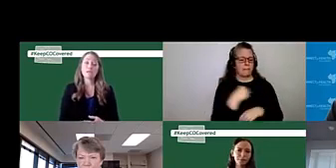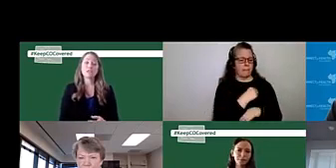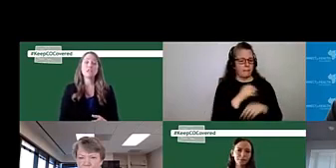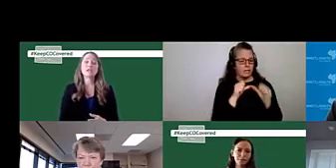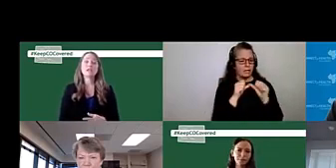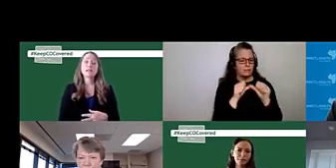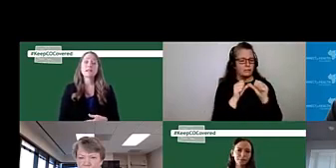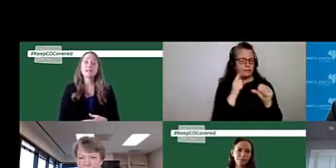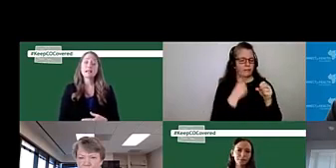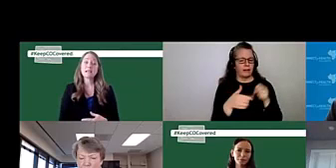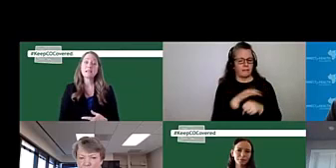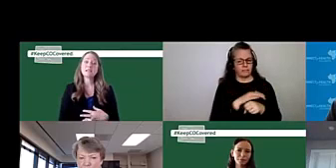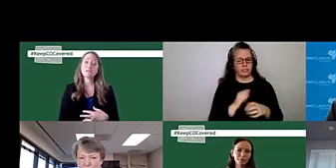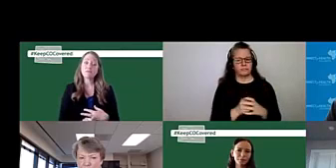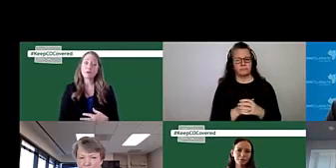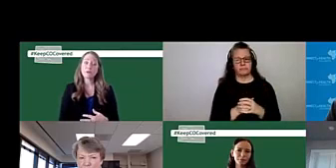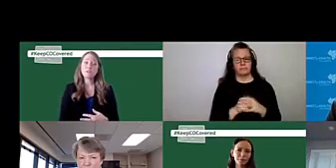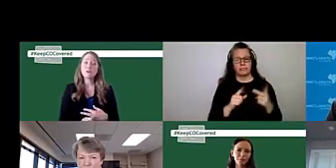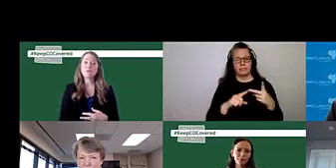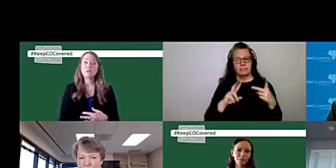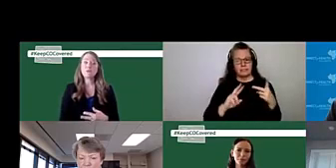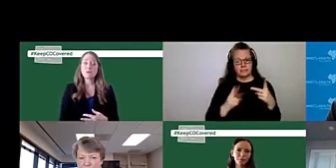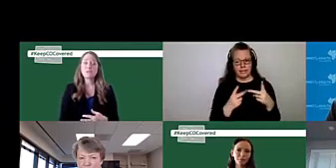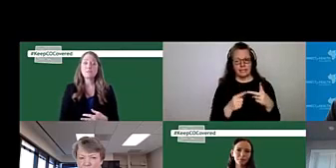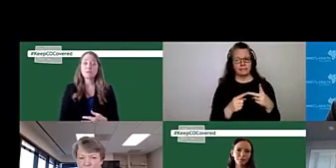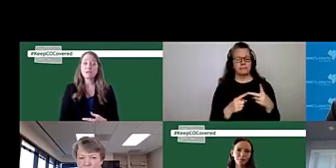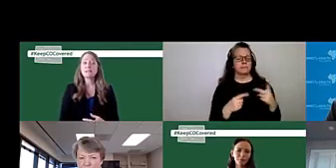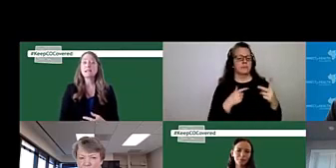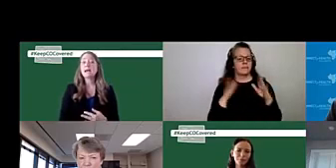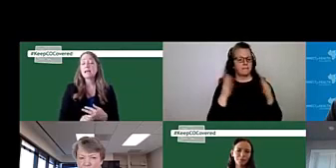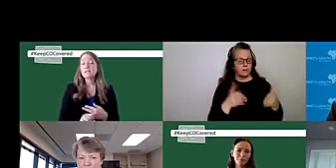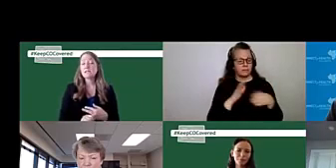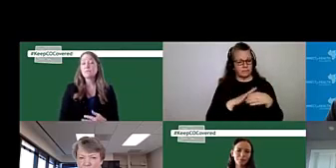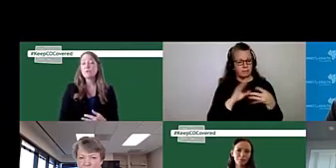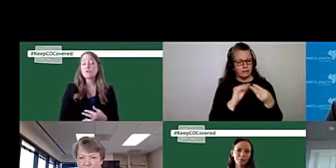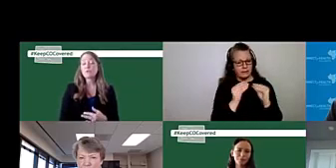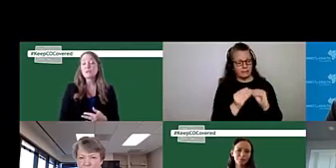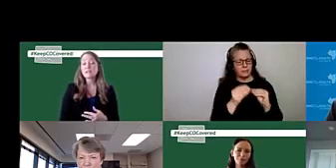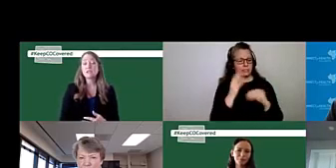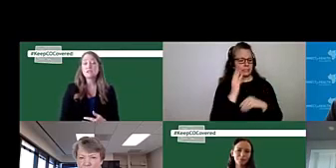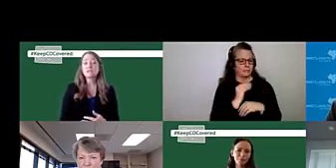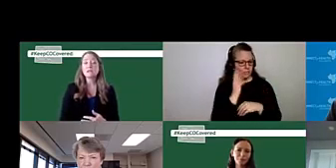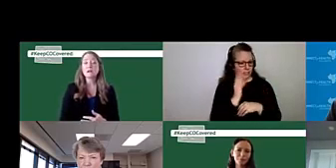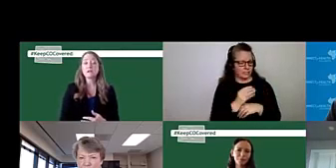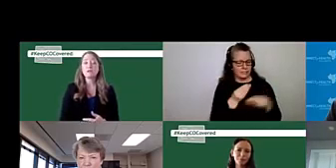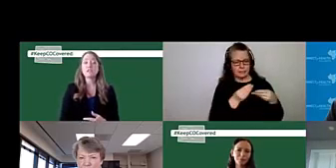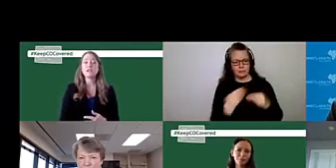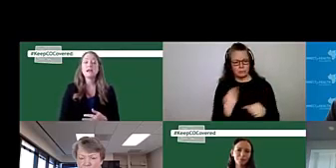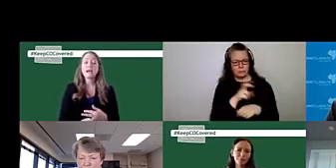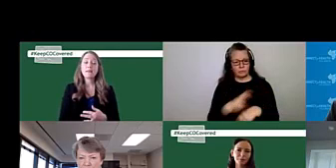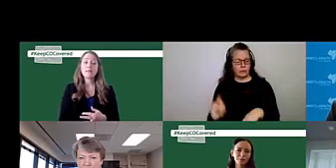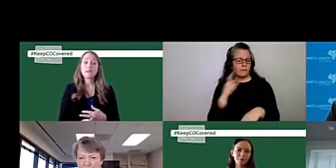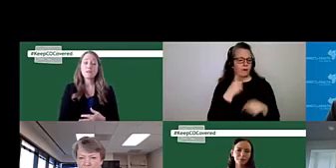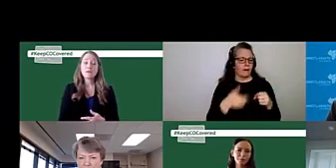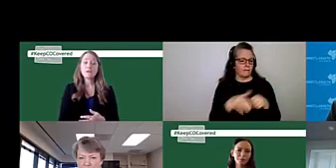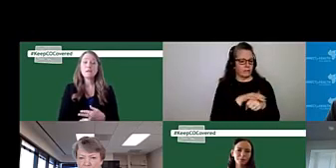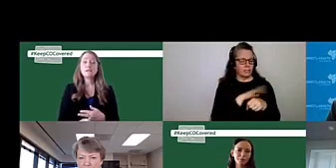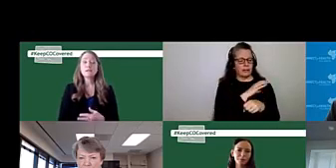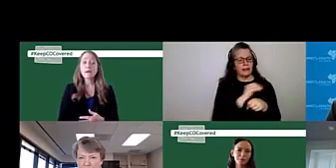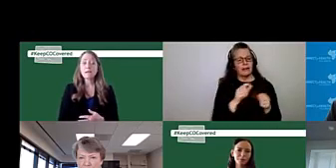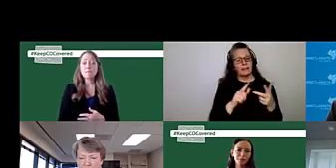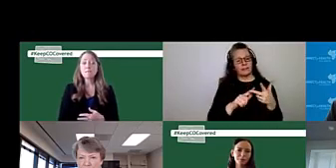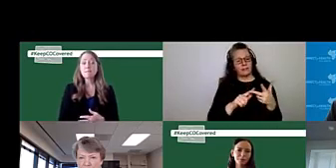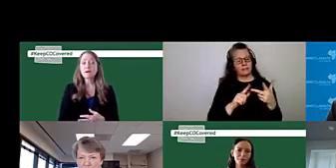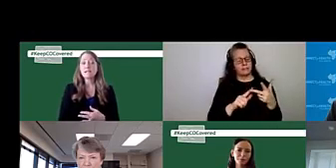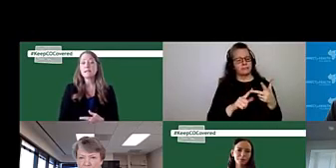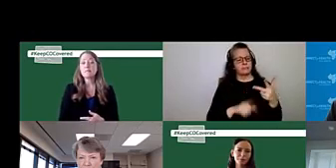of coverage. The second is to focus on the member experience and smooth transitions in coverage. And then third,